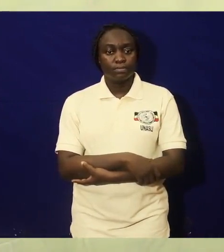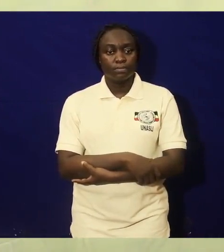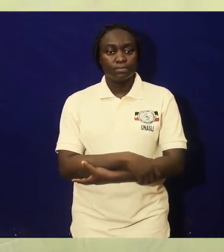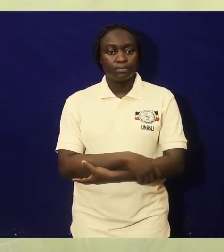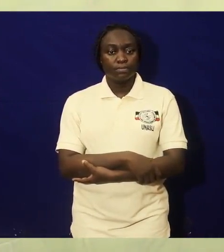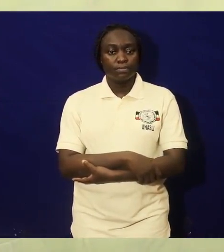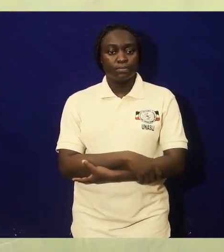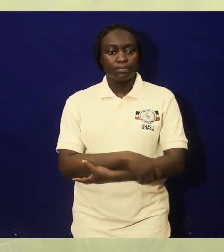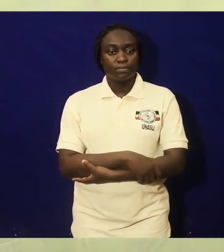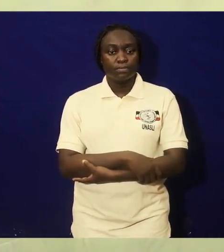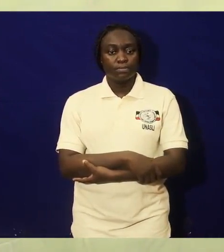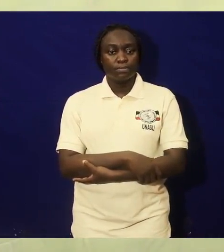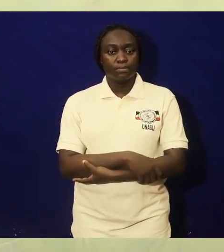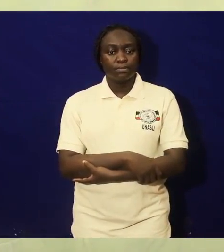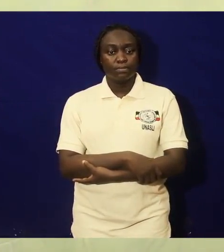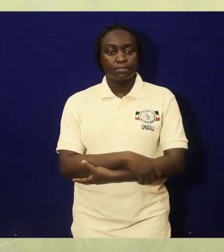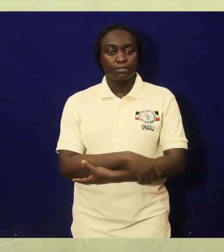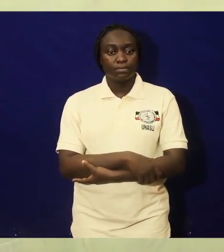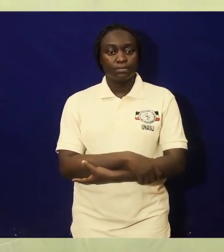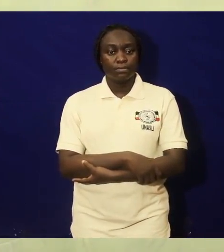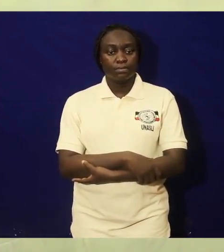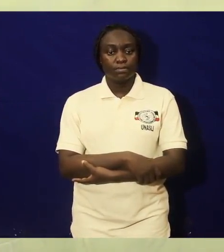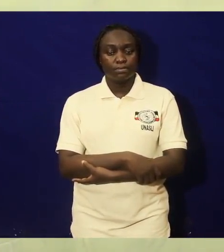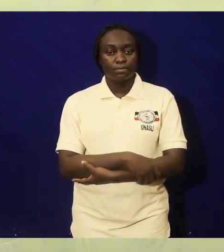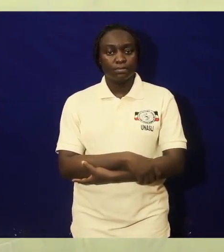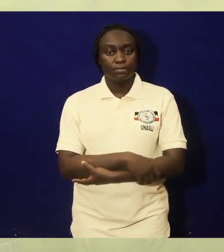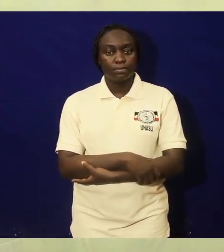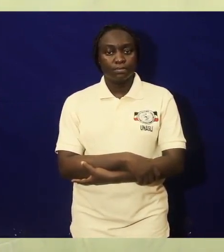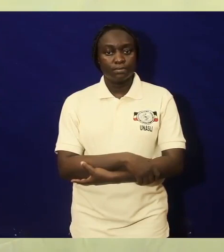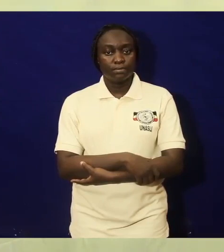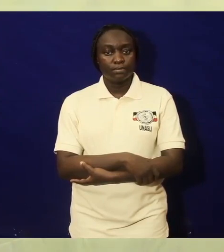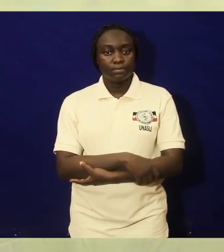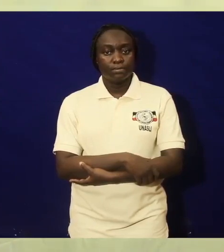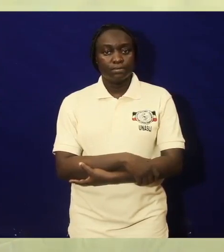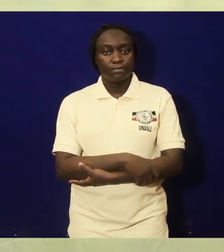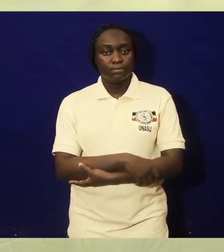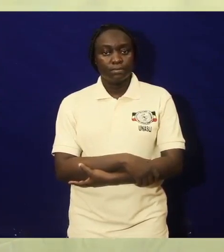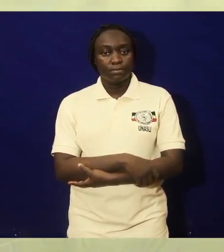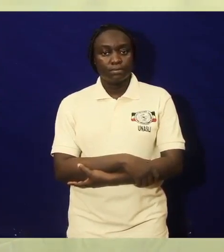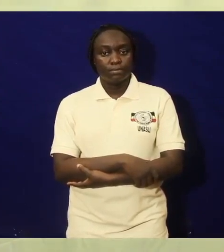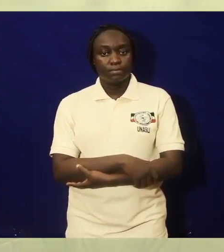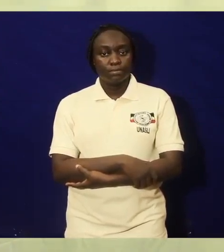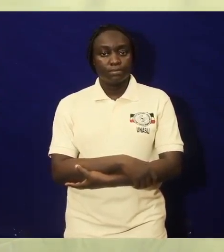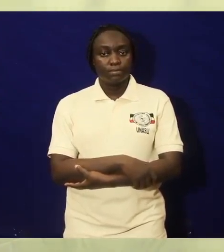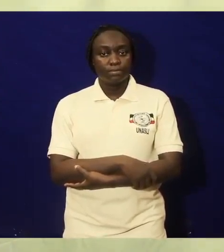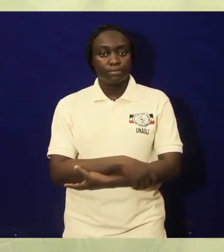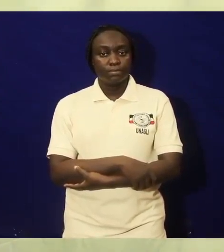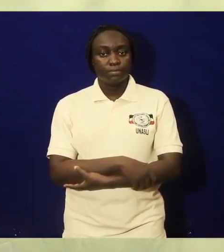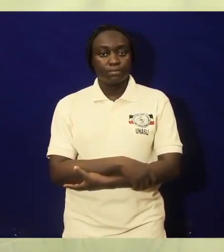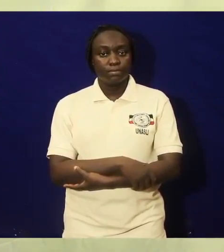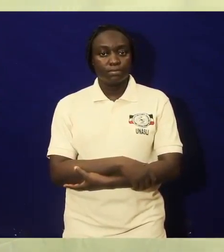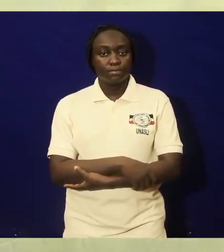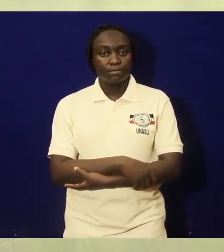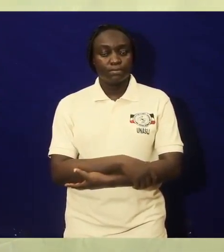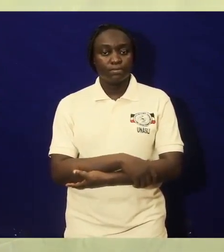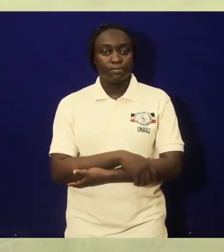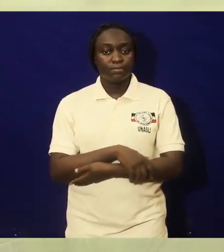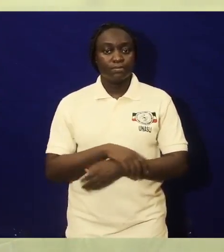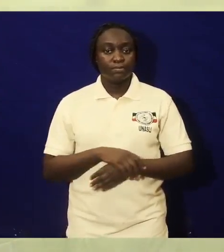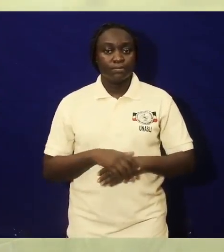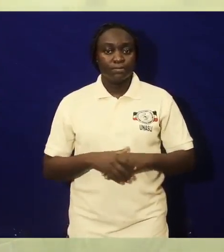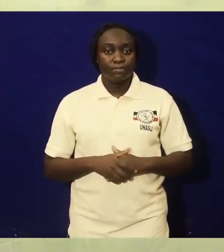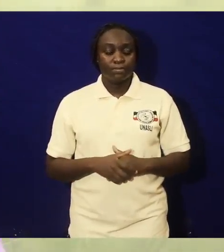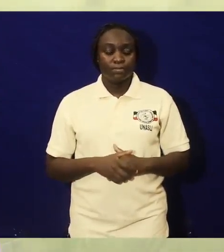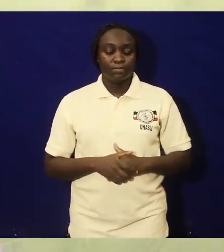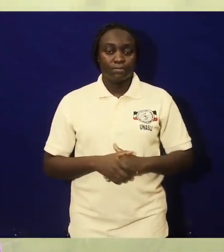Everyone in the home loves grandmother and her interesting stories.